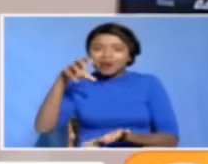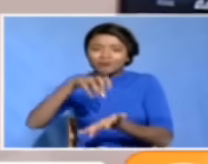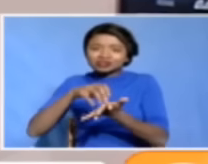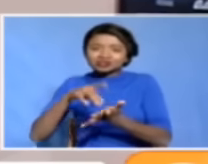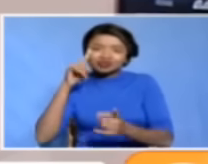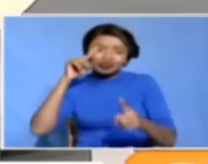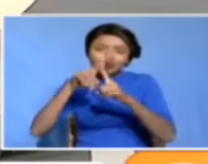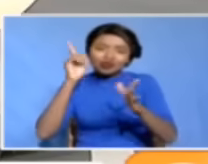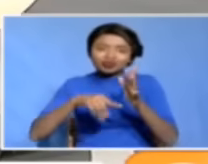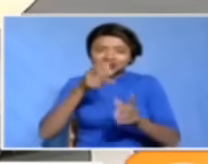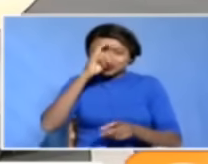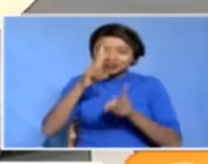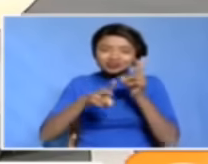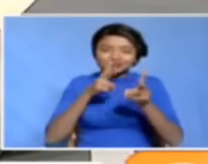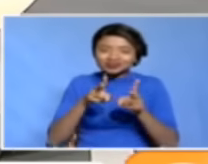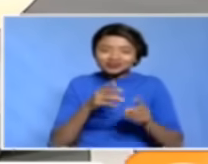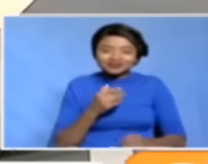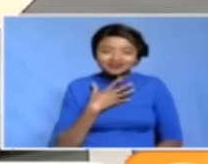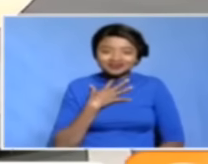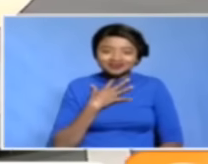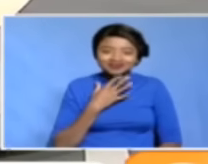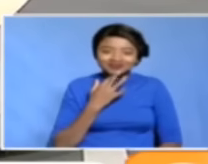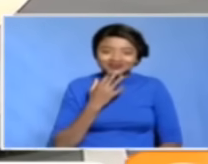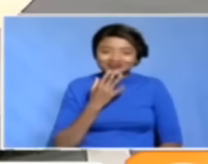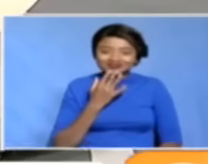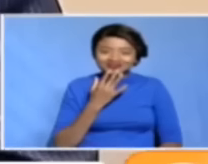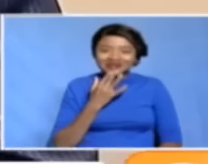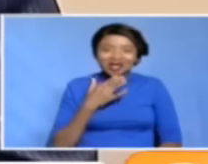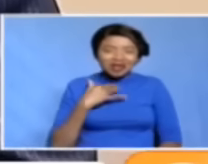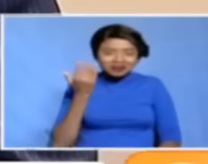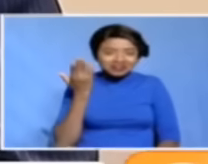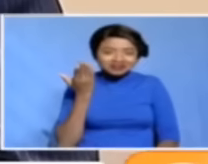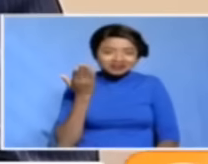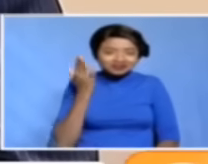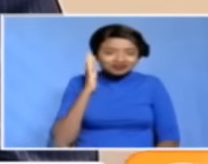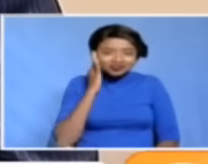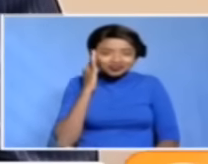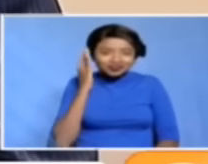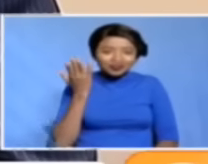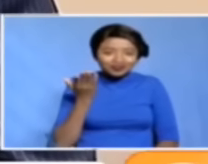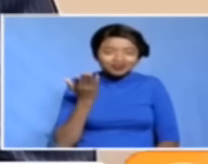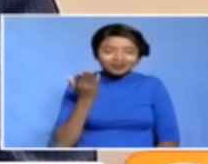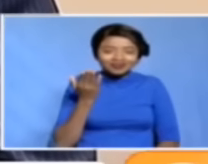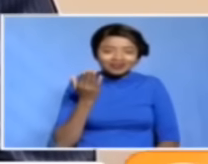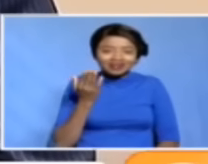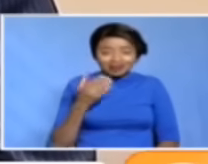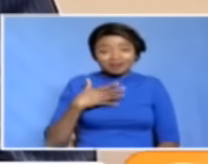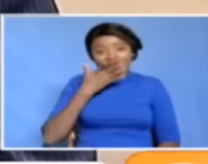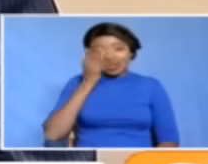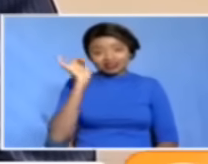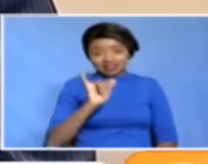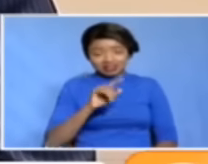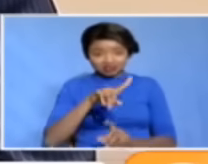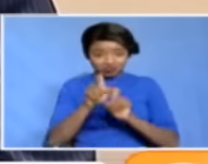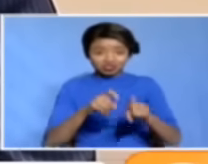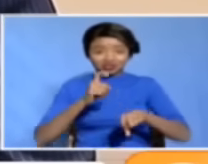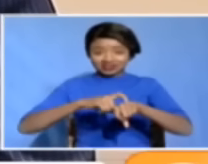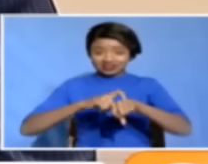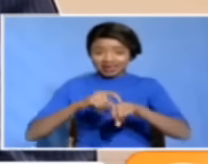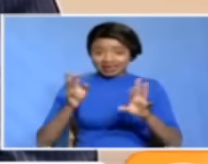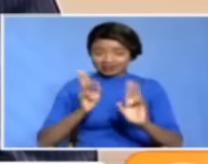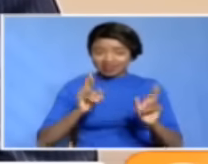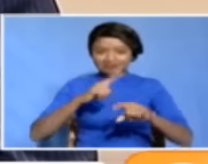in 2022? I don't know if you don't want to, if you want to answer that. No, I mean, I will answer that question when the time comes. For